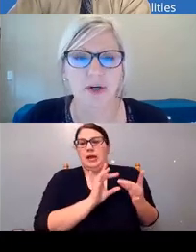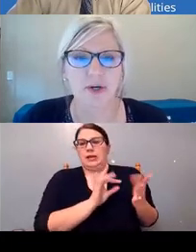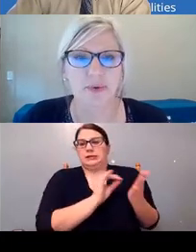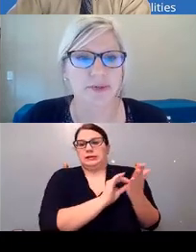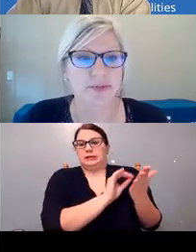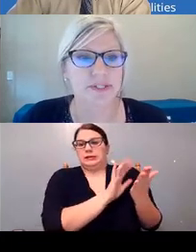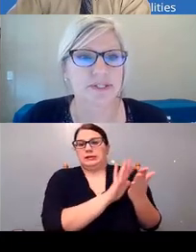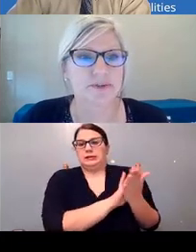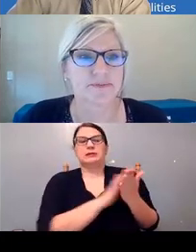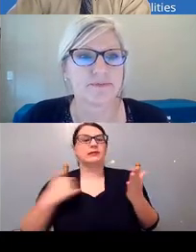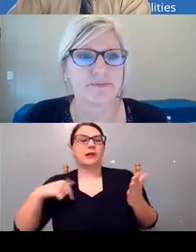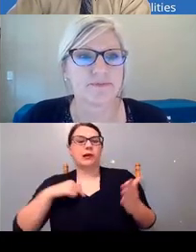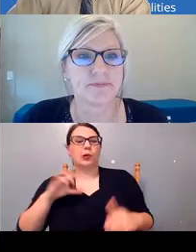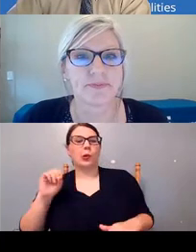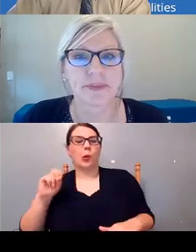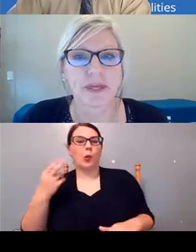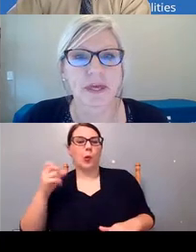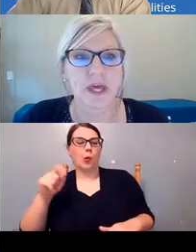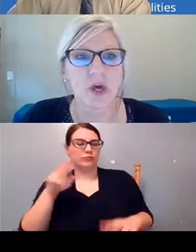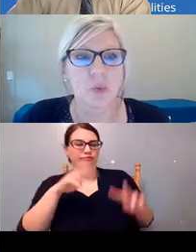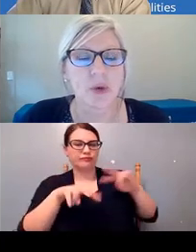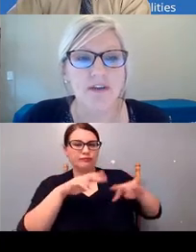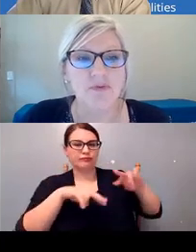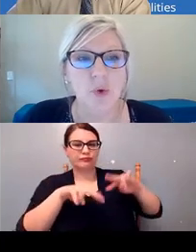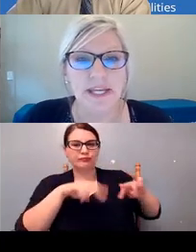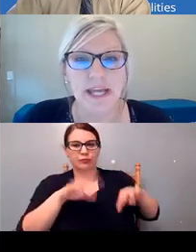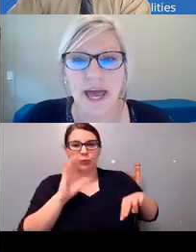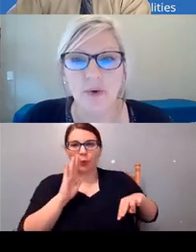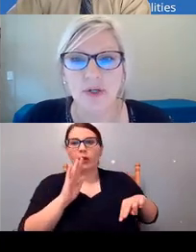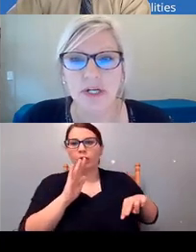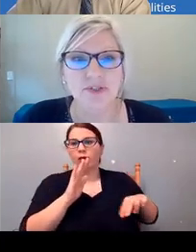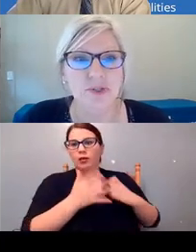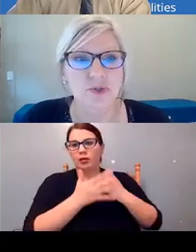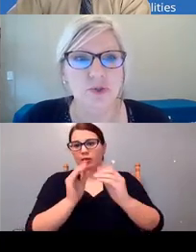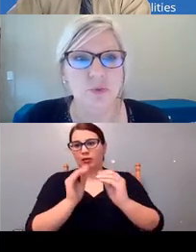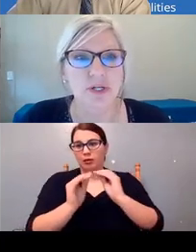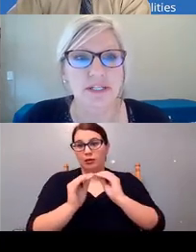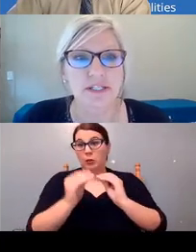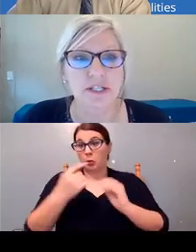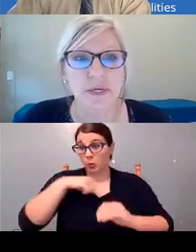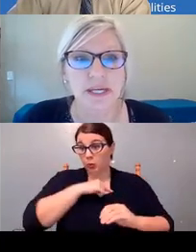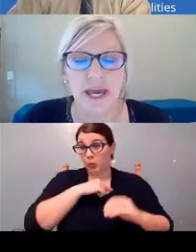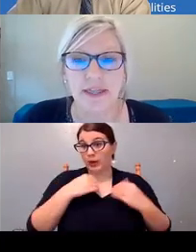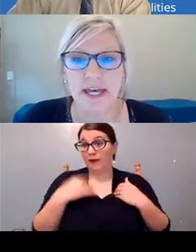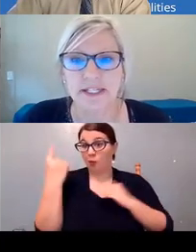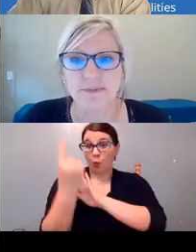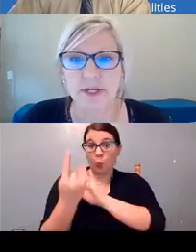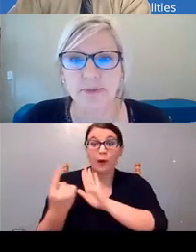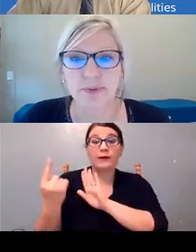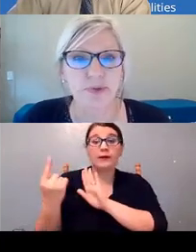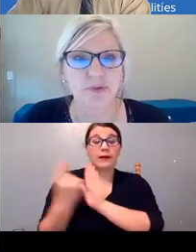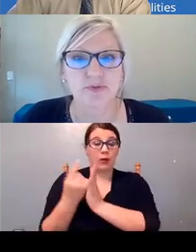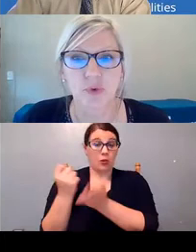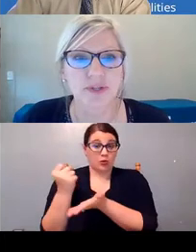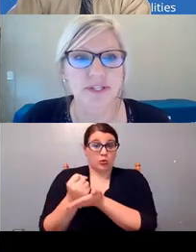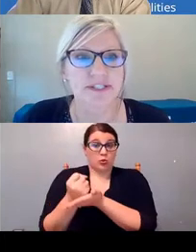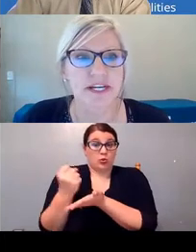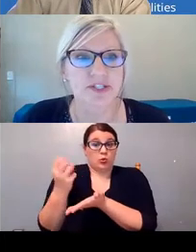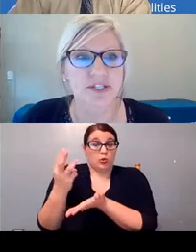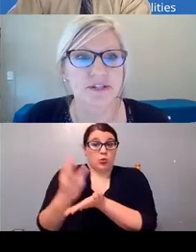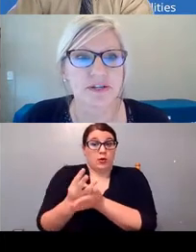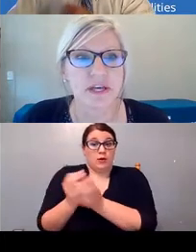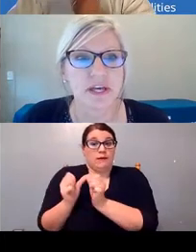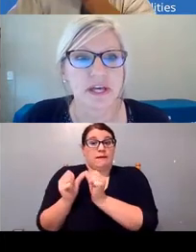by our co-hosts. We have 1 hour of social work continuing ed that has been approved for